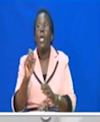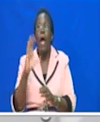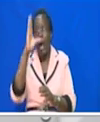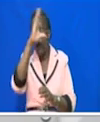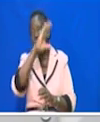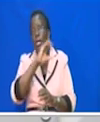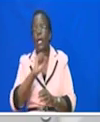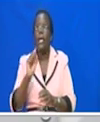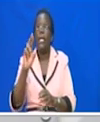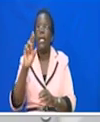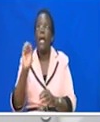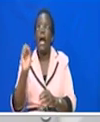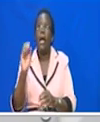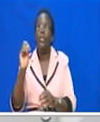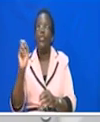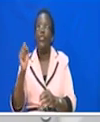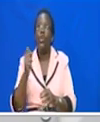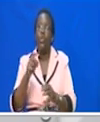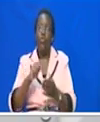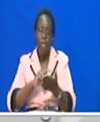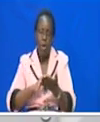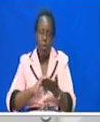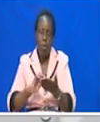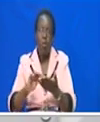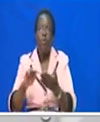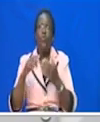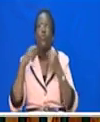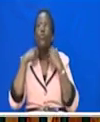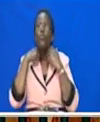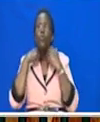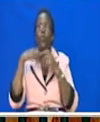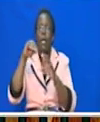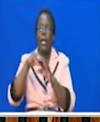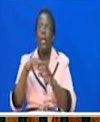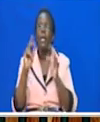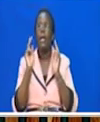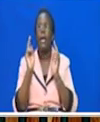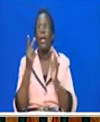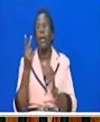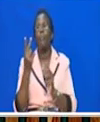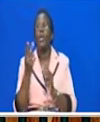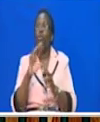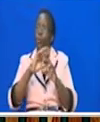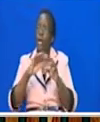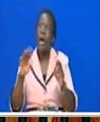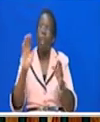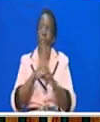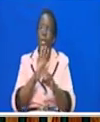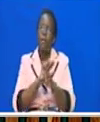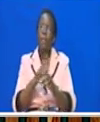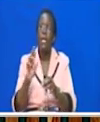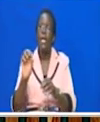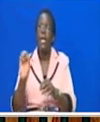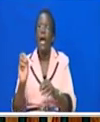African reaction to the colonial rule in Kenya. We had various reactions. For example, we had those